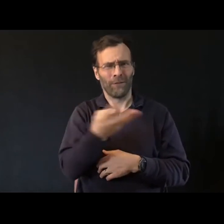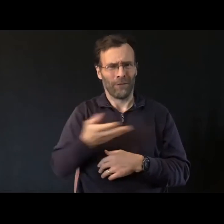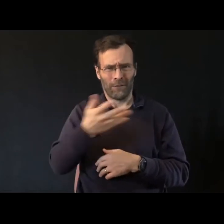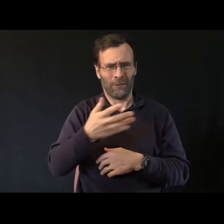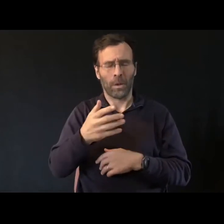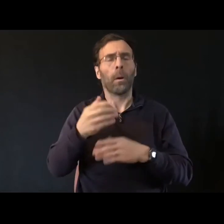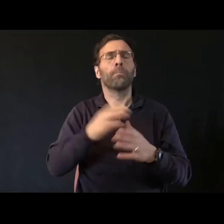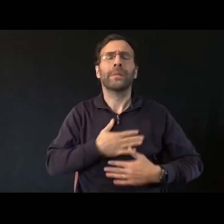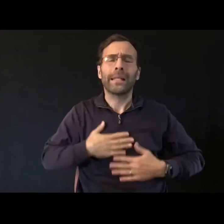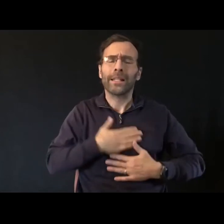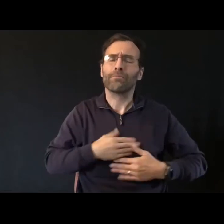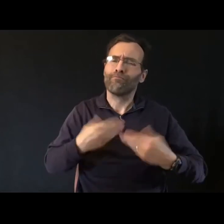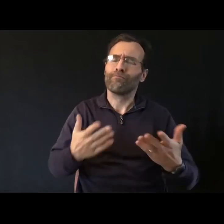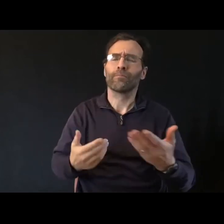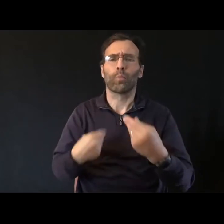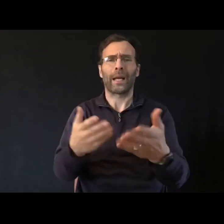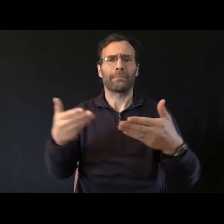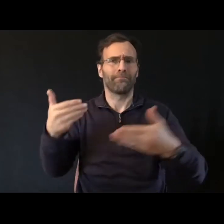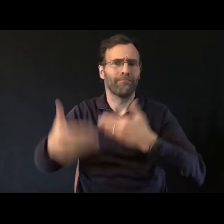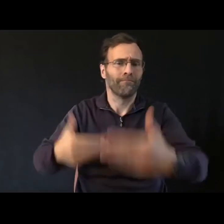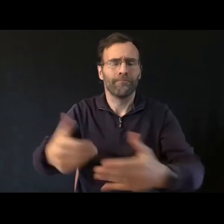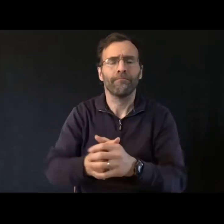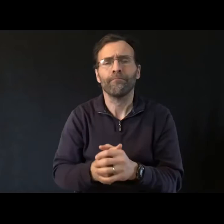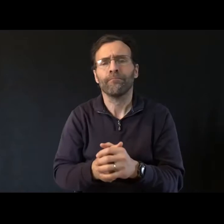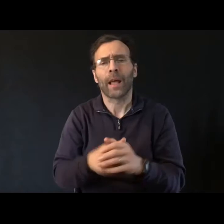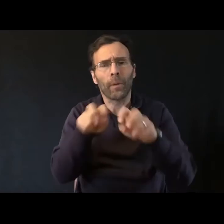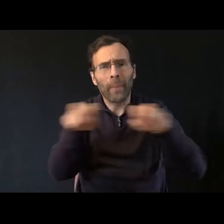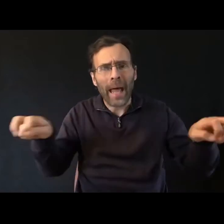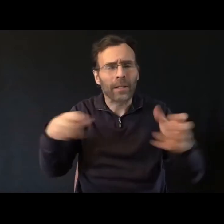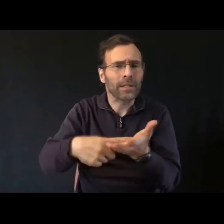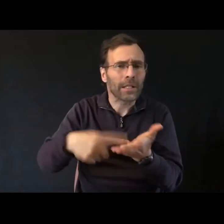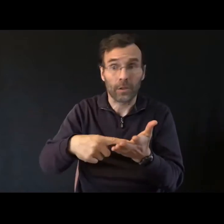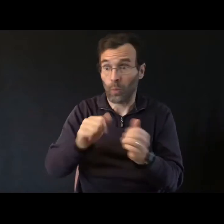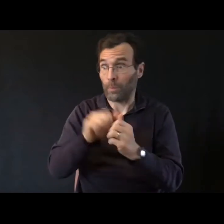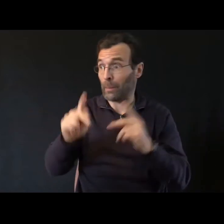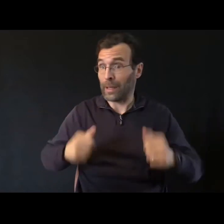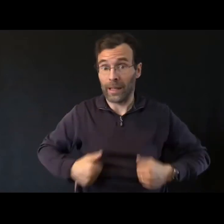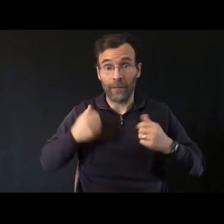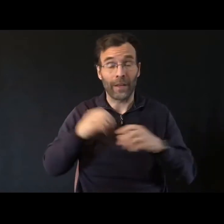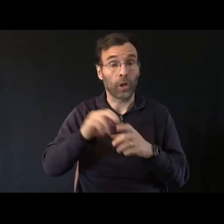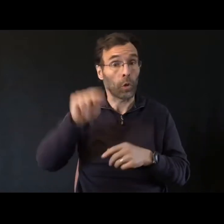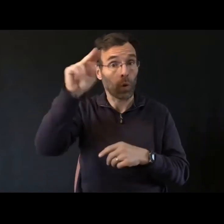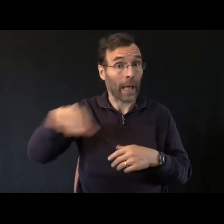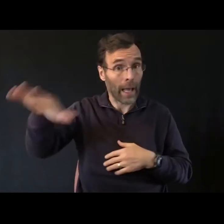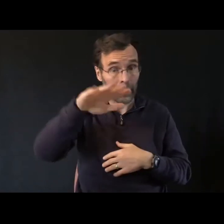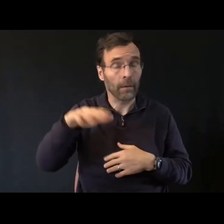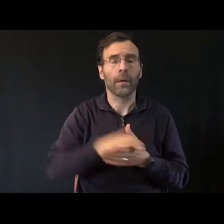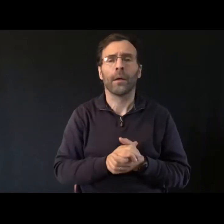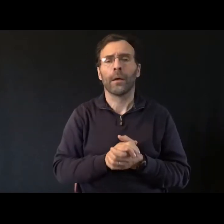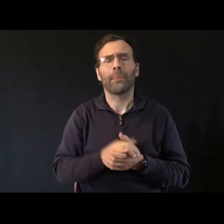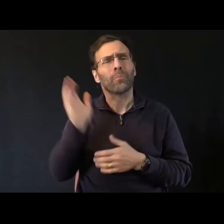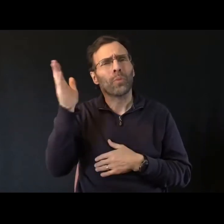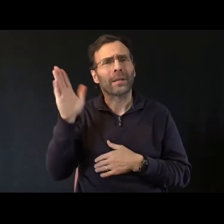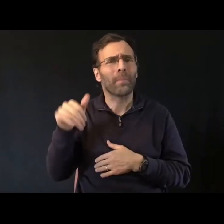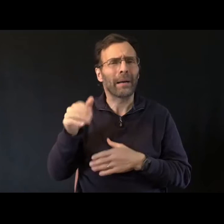series, featuring panel discussions with community members living in the Northland and presentations by experts that